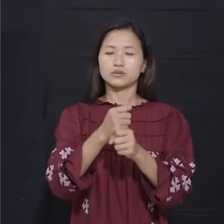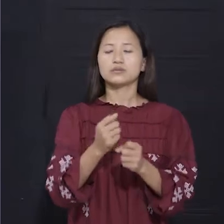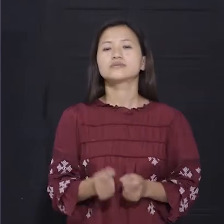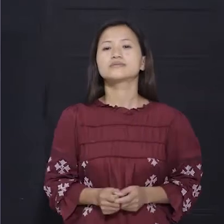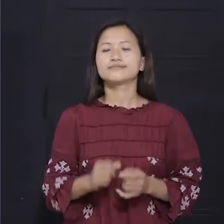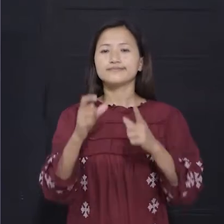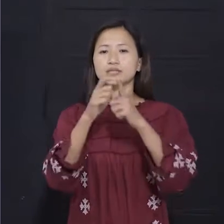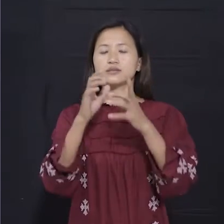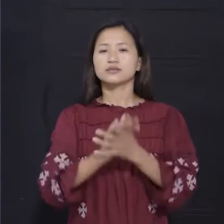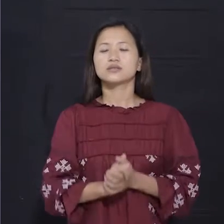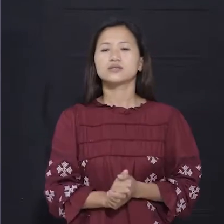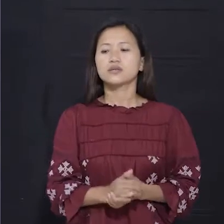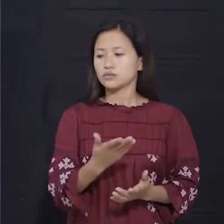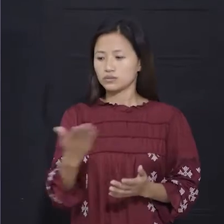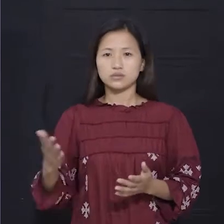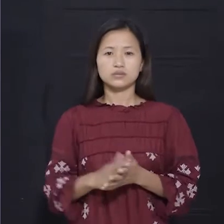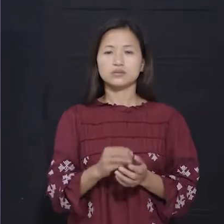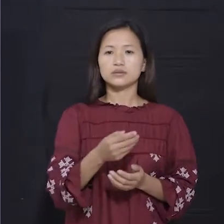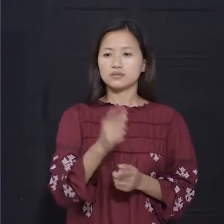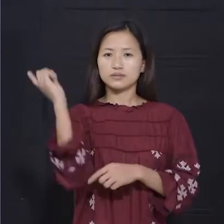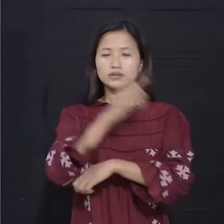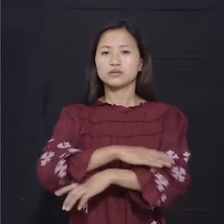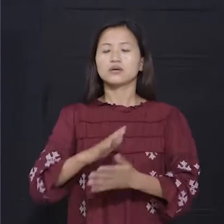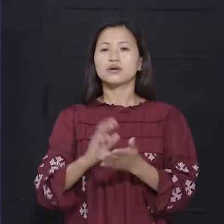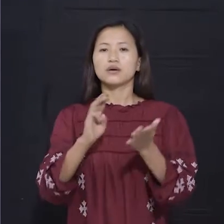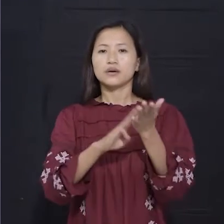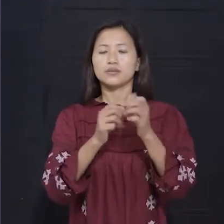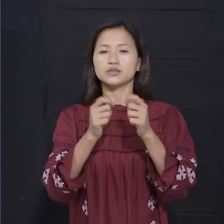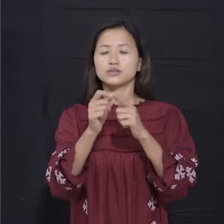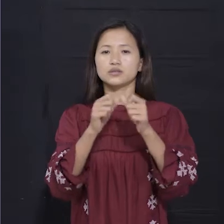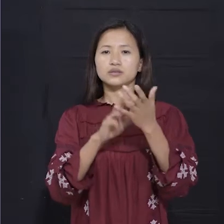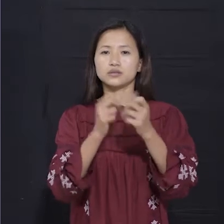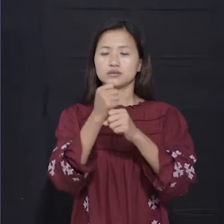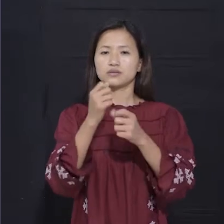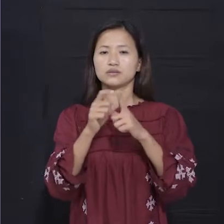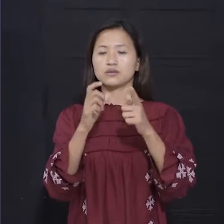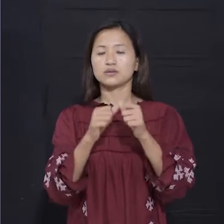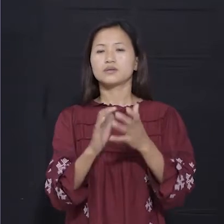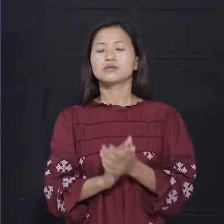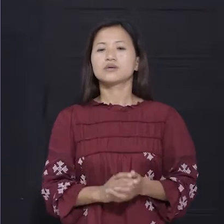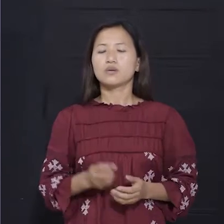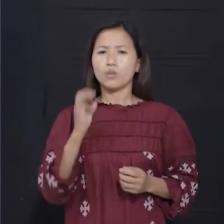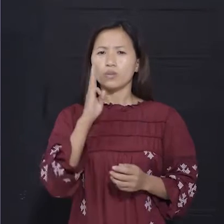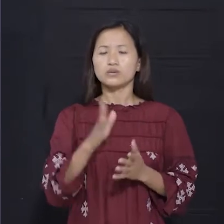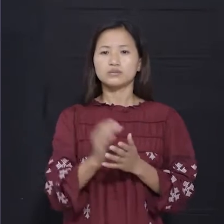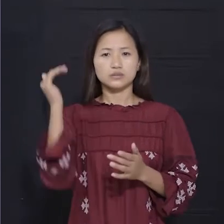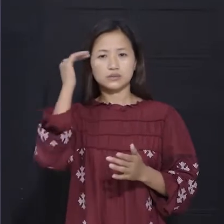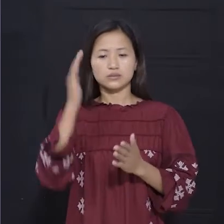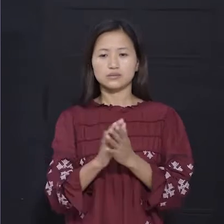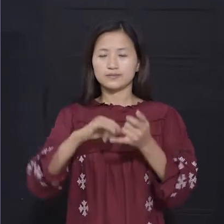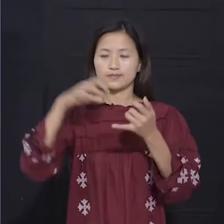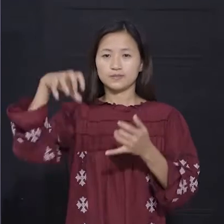how he did that? Those days Magadha was a very popular and a well-known state, alright? And there were so